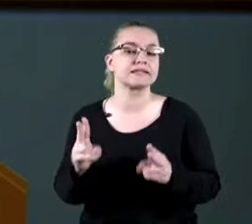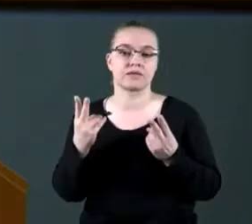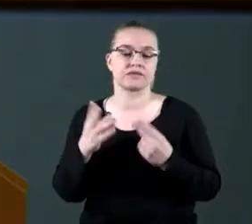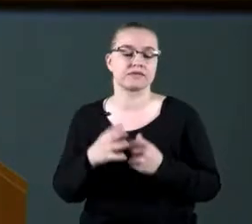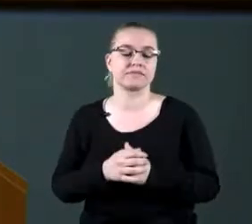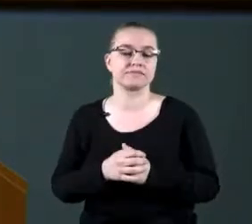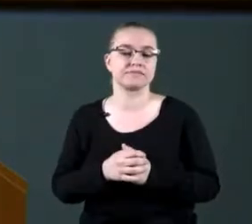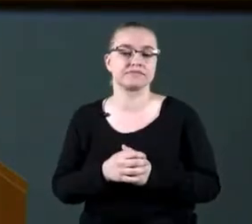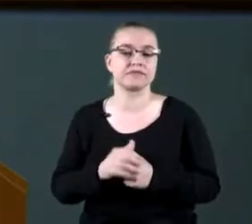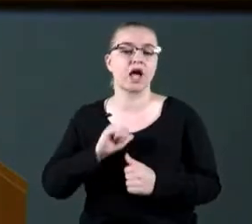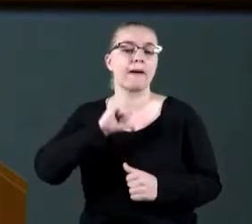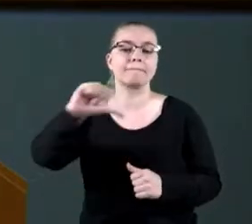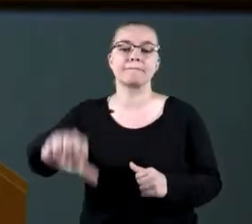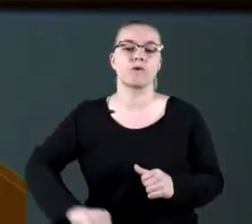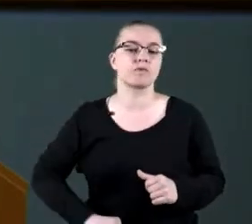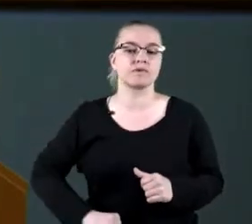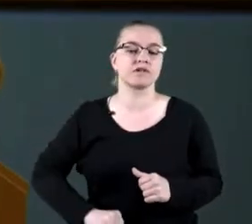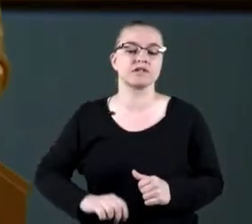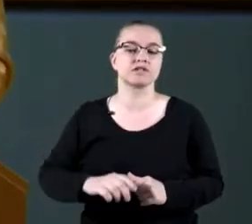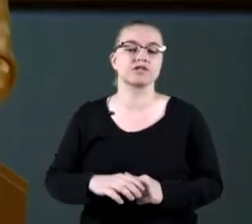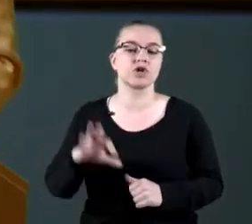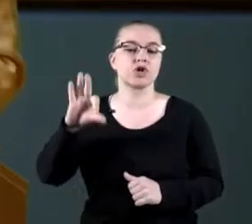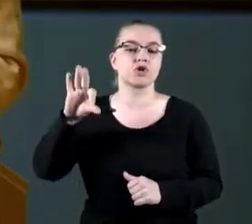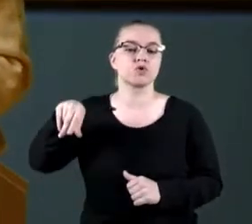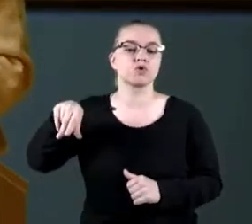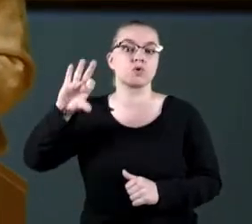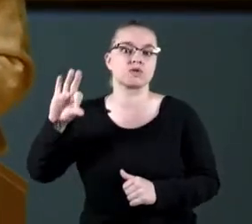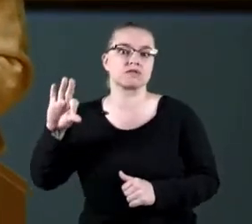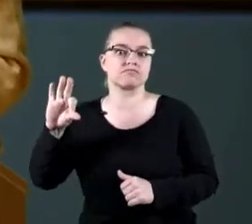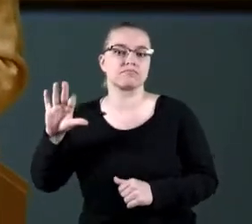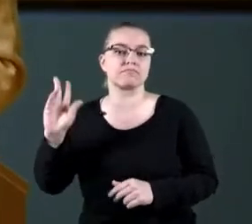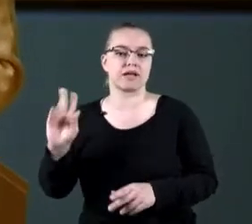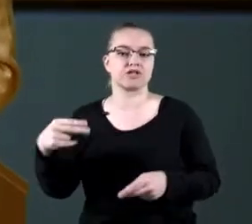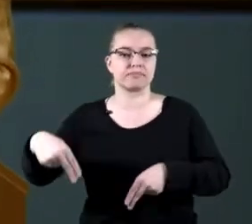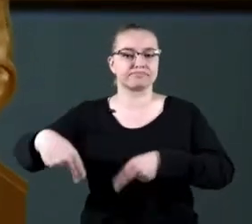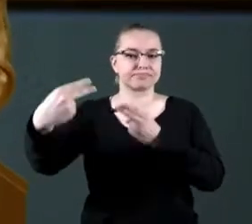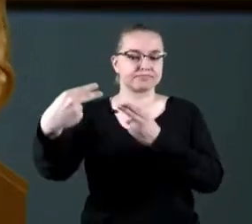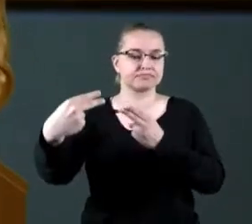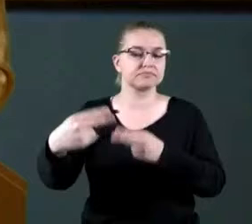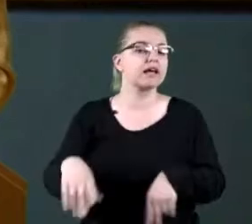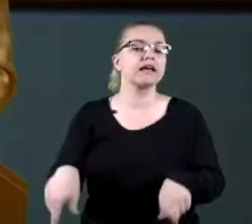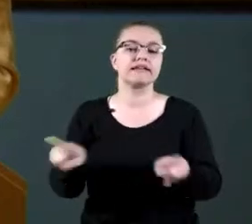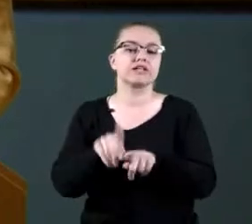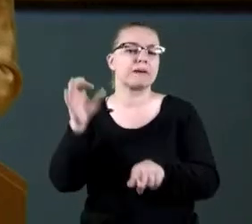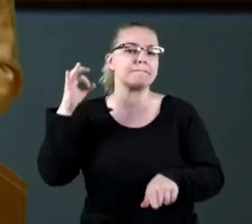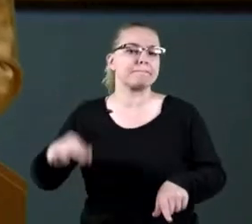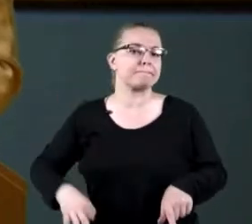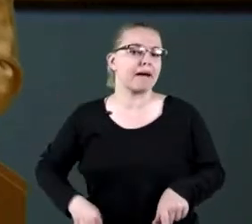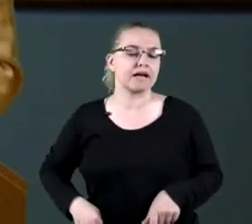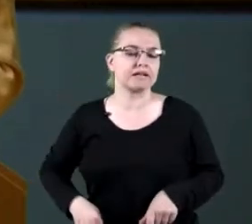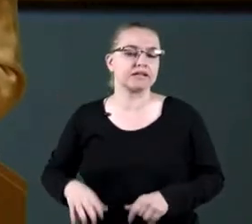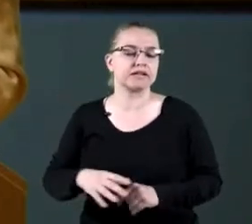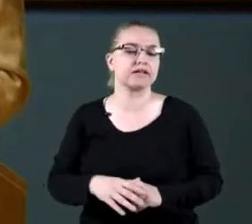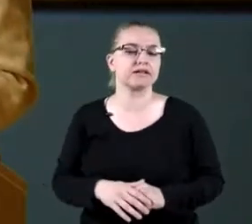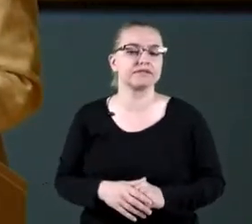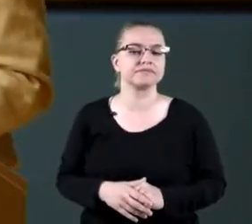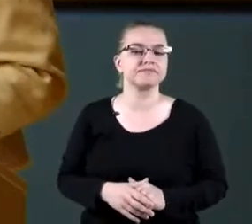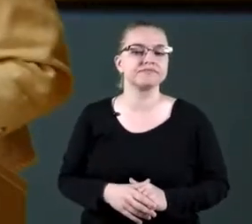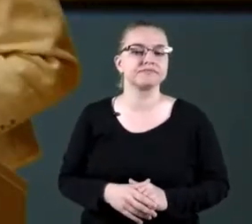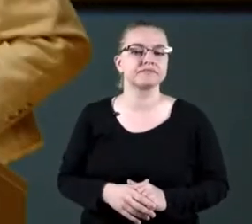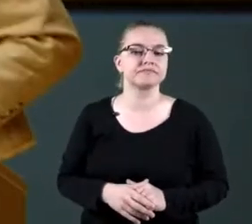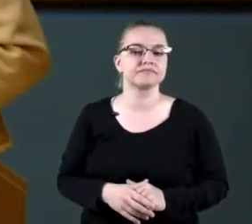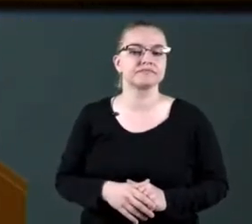another intervention also online from Ms. Vera Ravina Sadi, Deputy Governor of Jakarta for Environment and Spatial Planning from